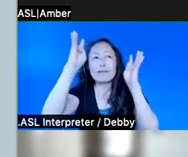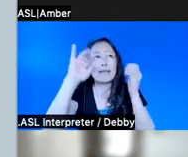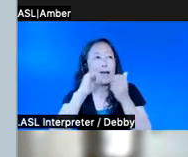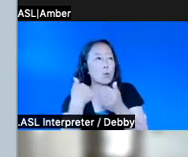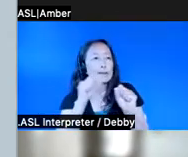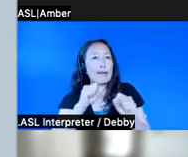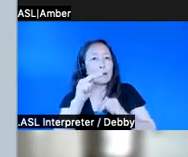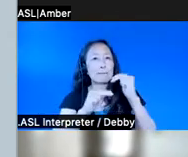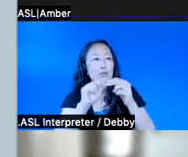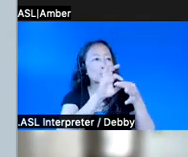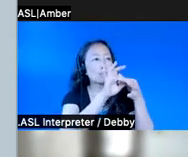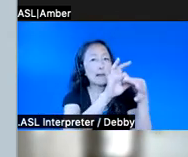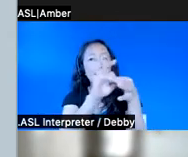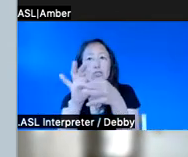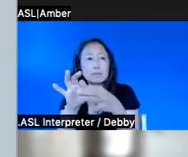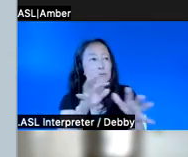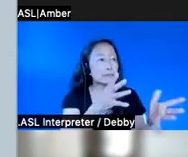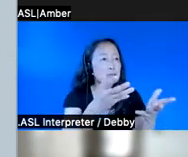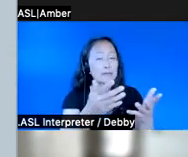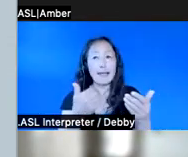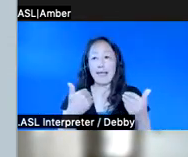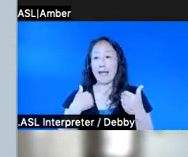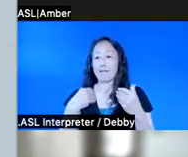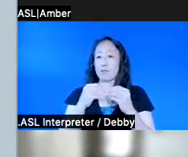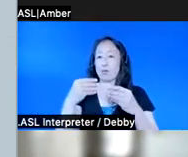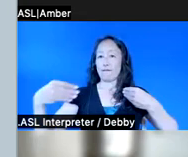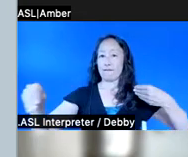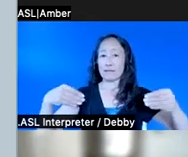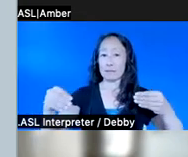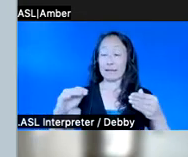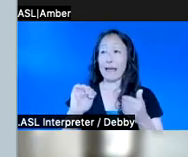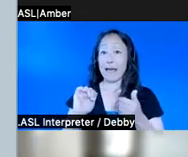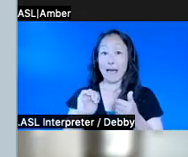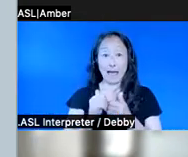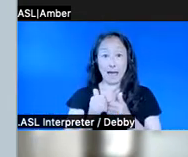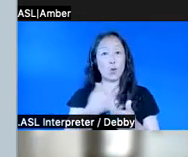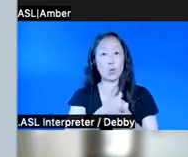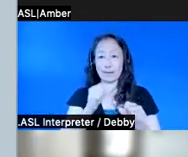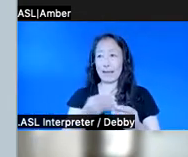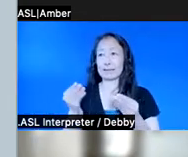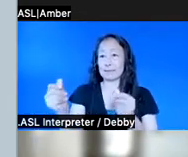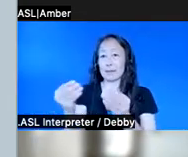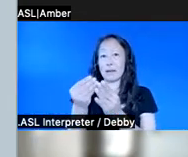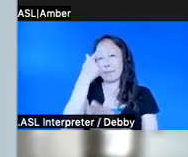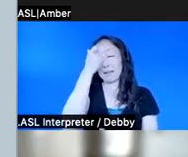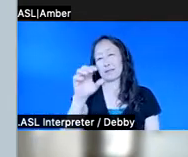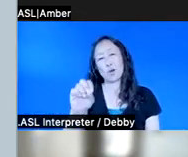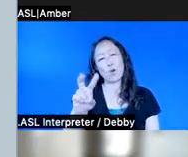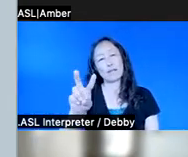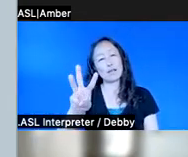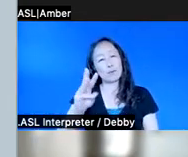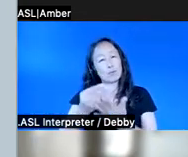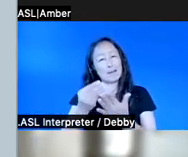of that have more latitude in how they can spend their money, right? Because OVW money tends to be a little